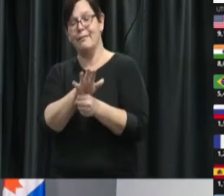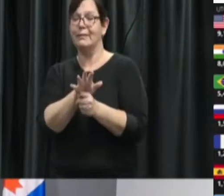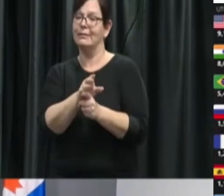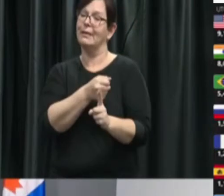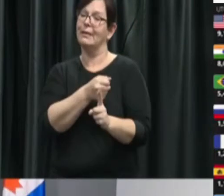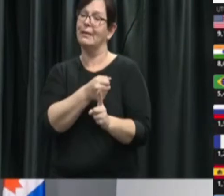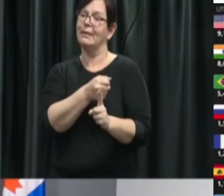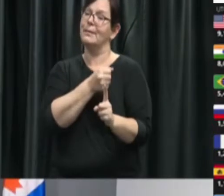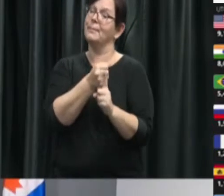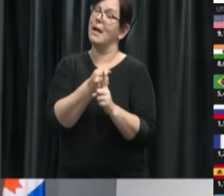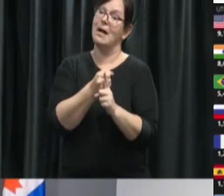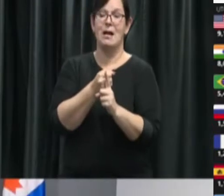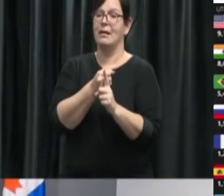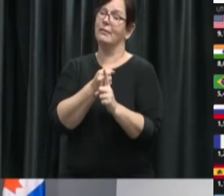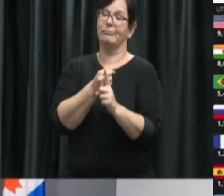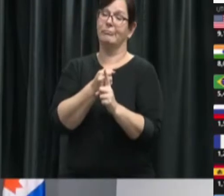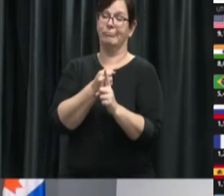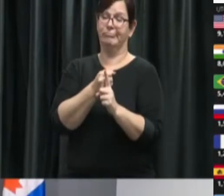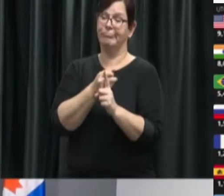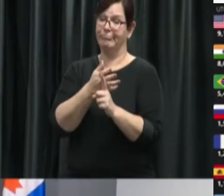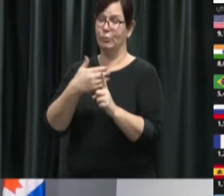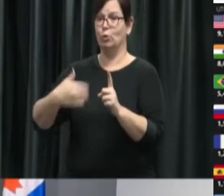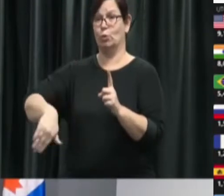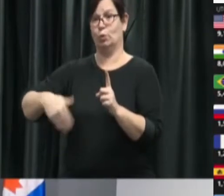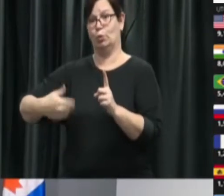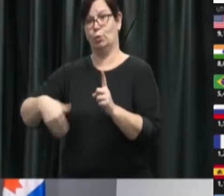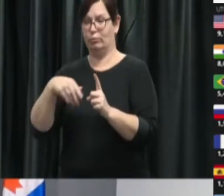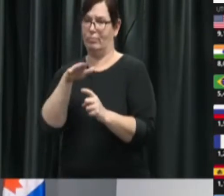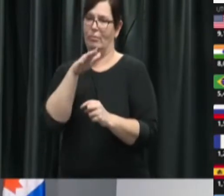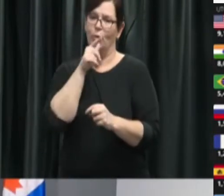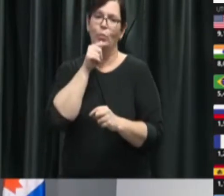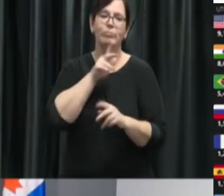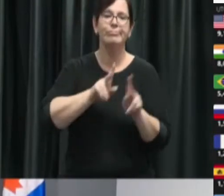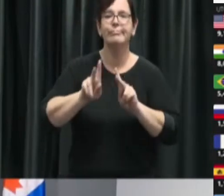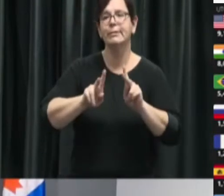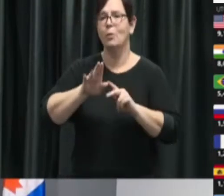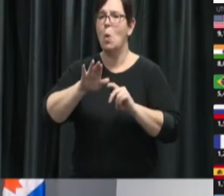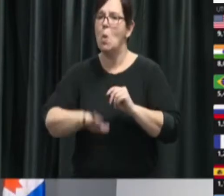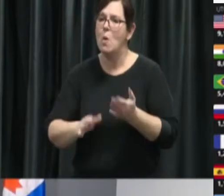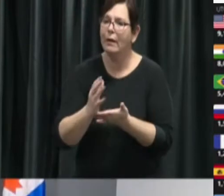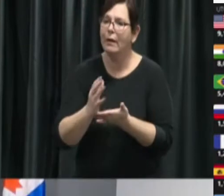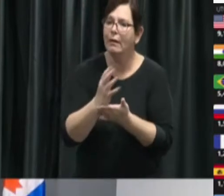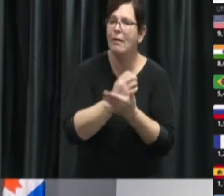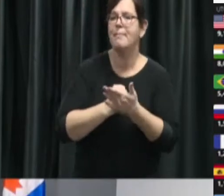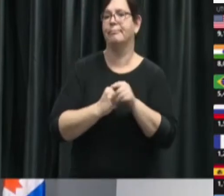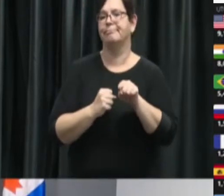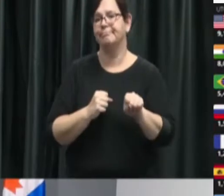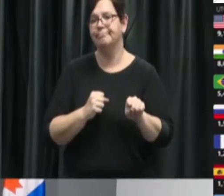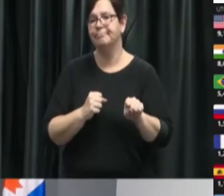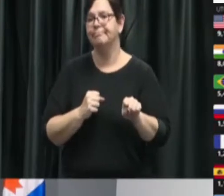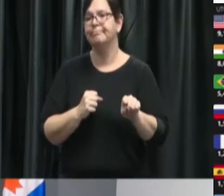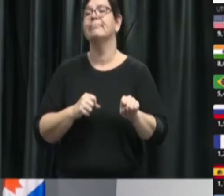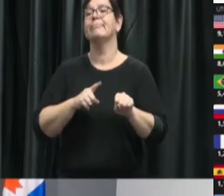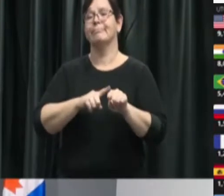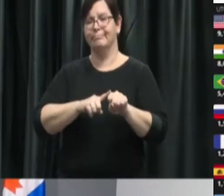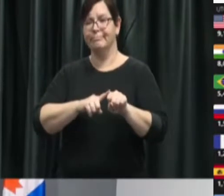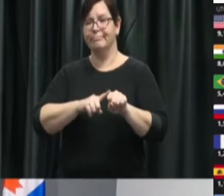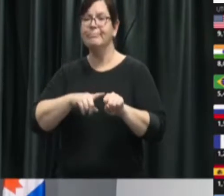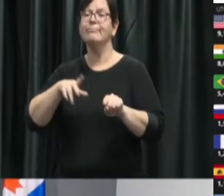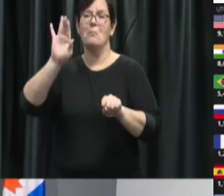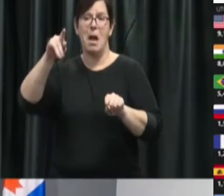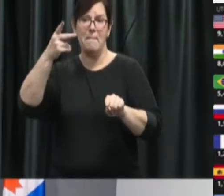or economically disadvantaged. And we know that racialized Toronto residents are especially vulnerable during